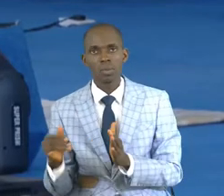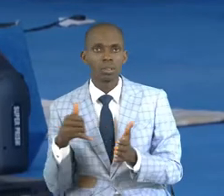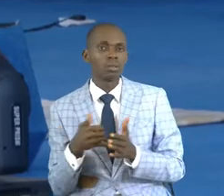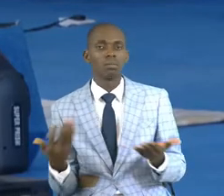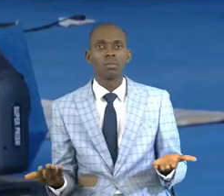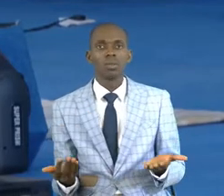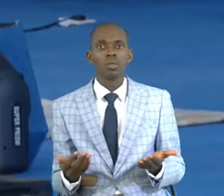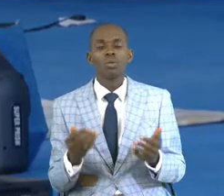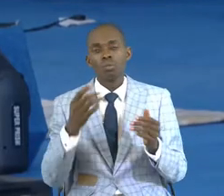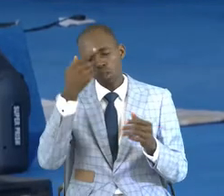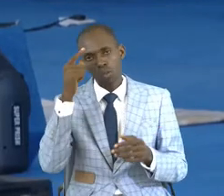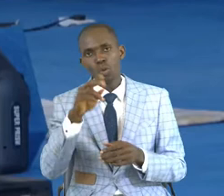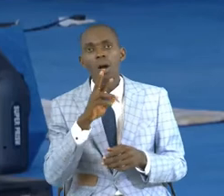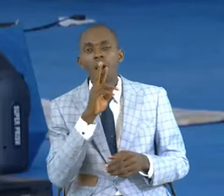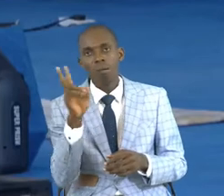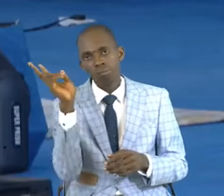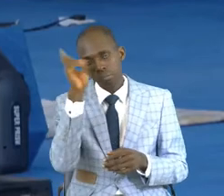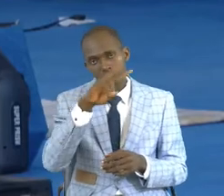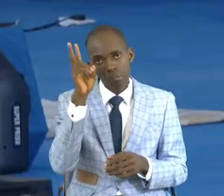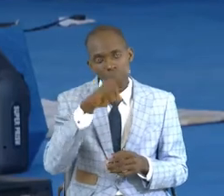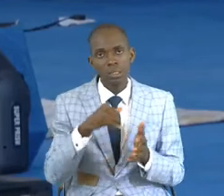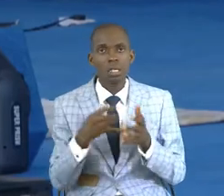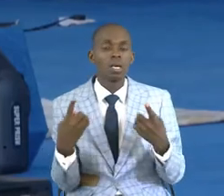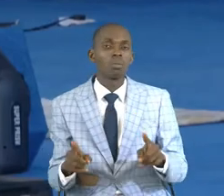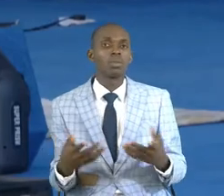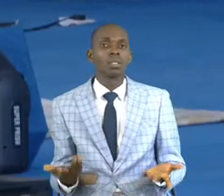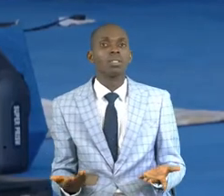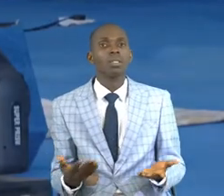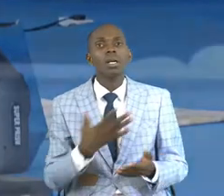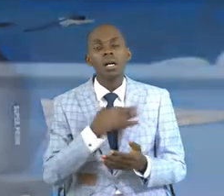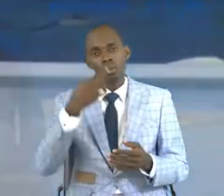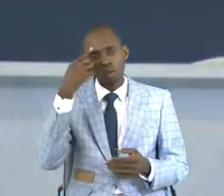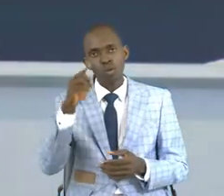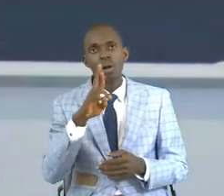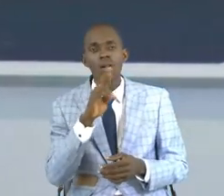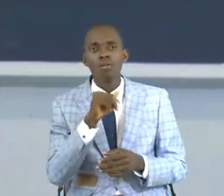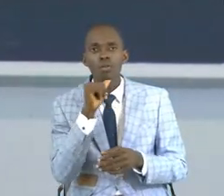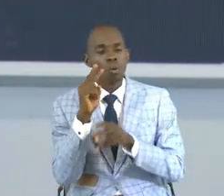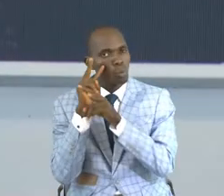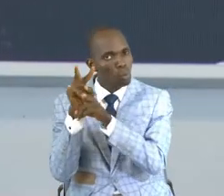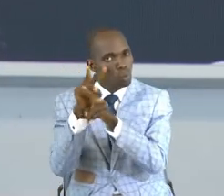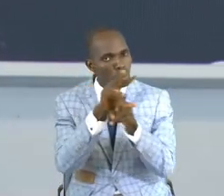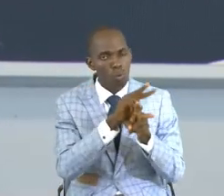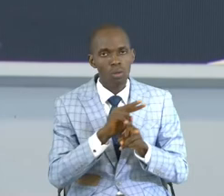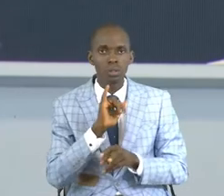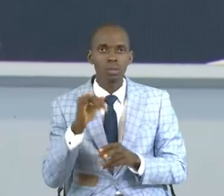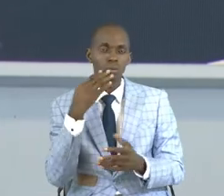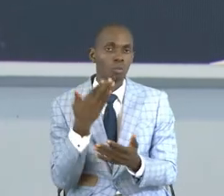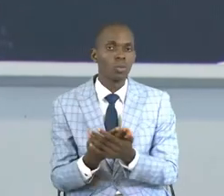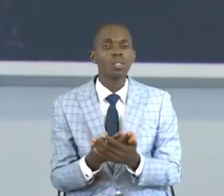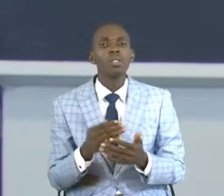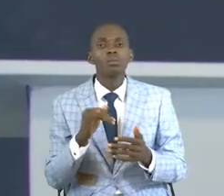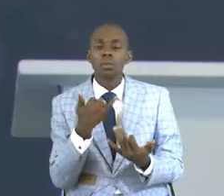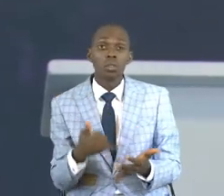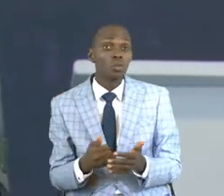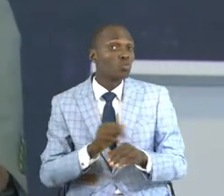carelessly, if, and because you are not watching, if normally it should not